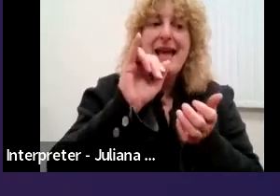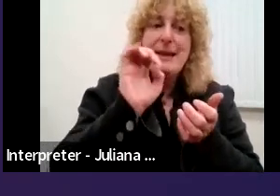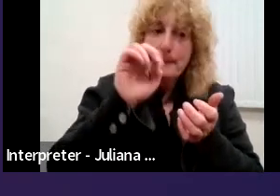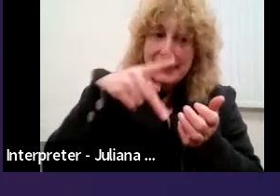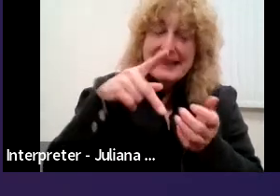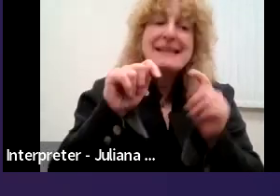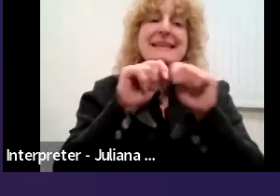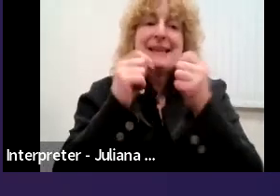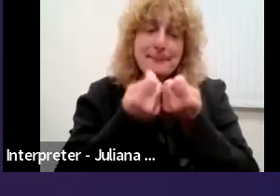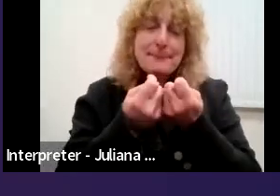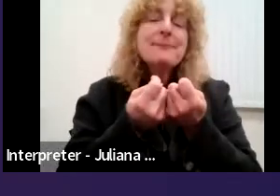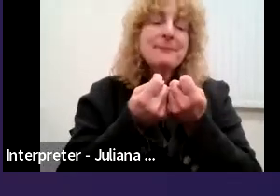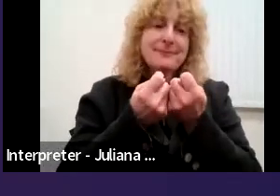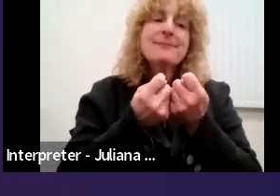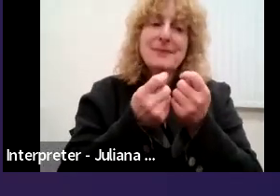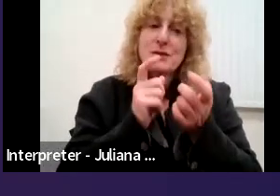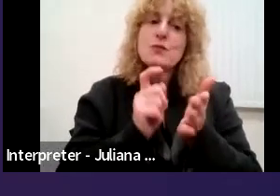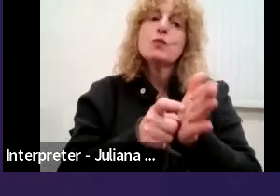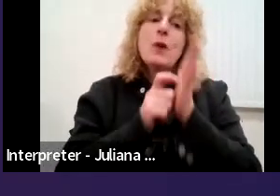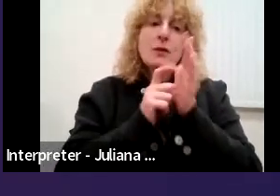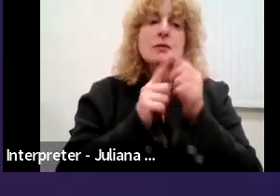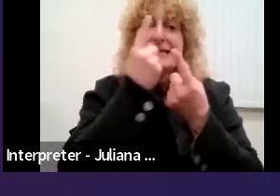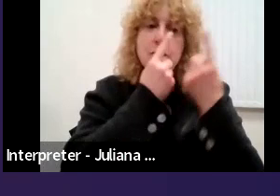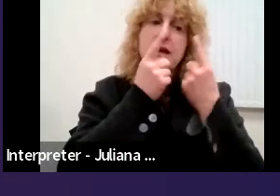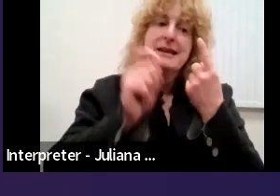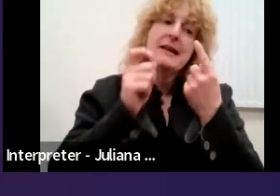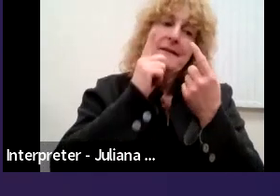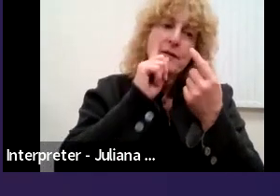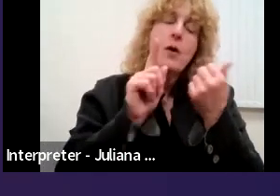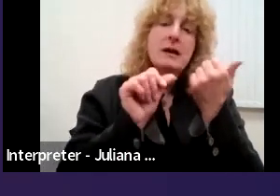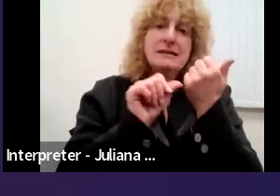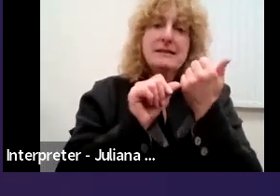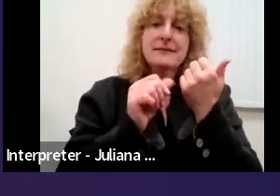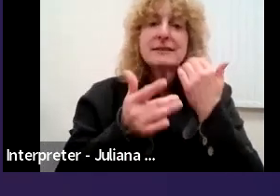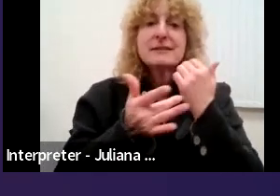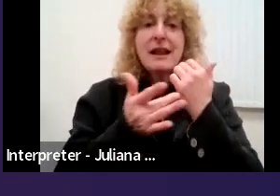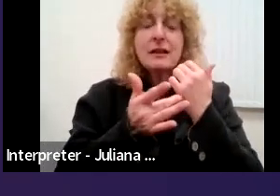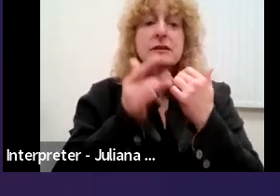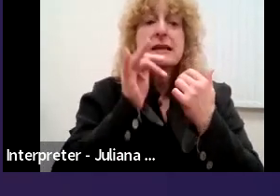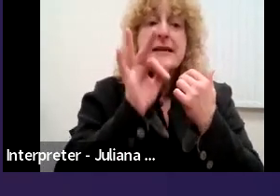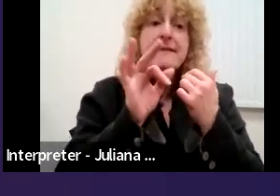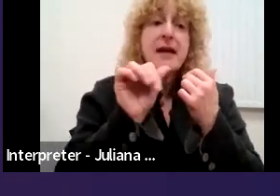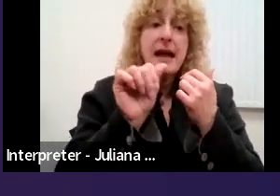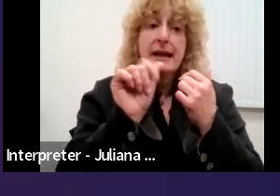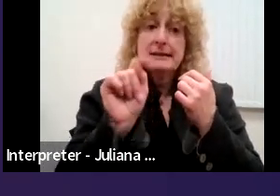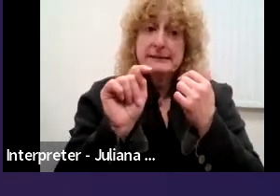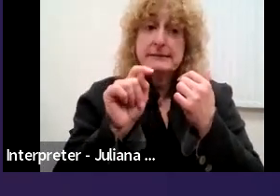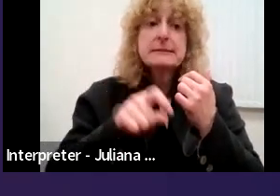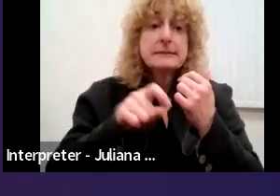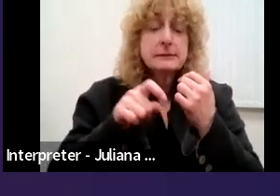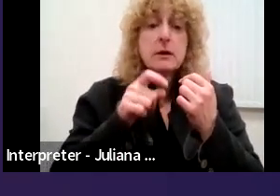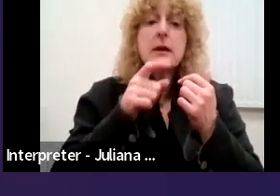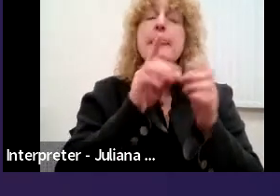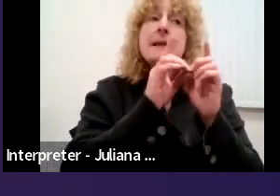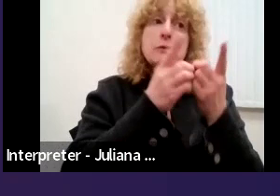IEP teams are required to consider the need for AT. If AT is necessary, the district must provide